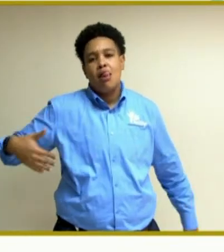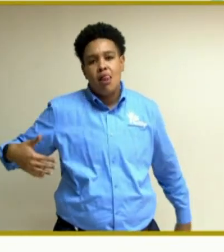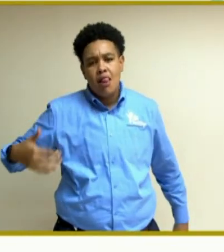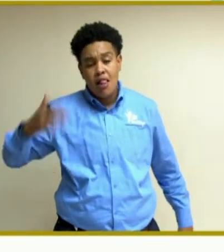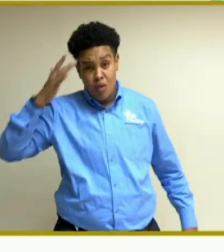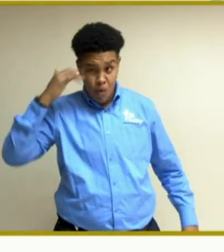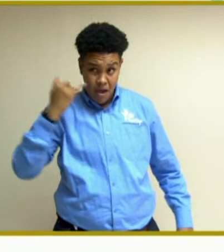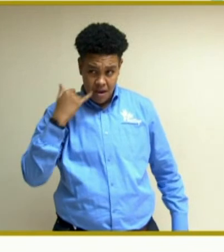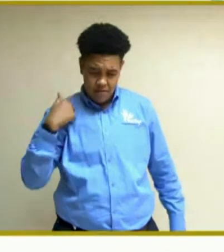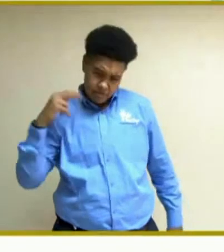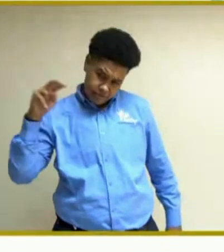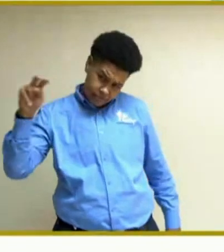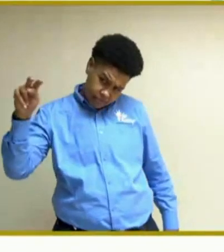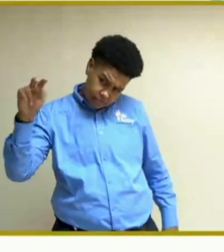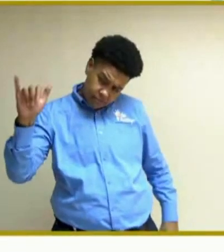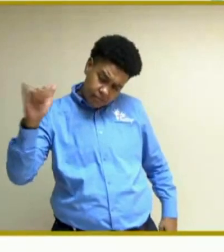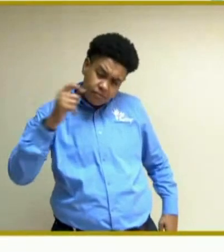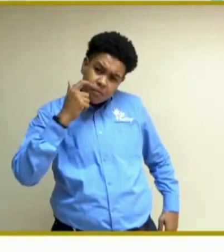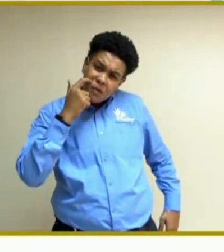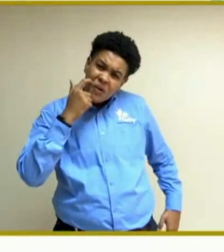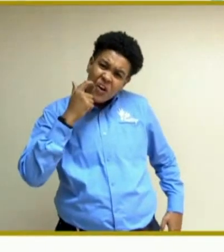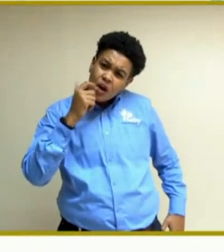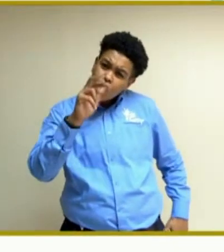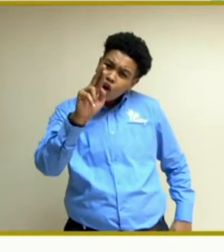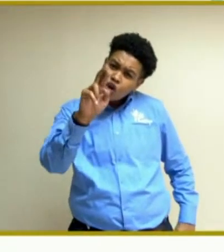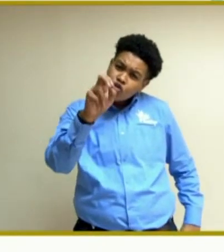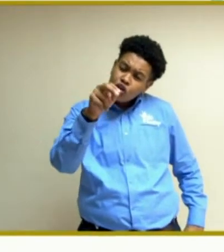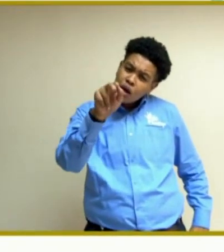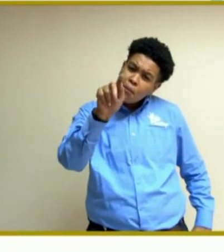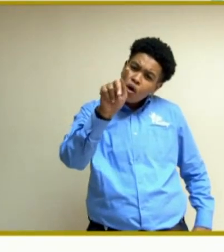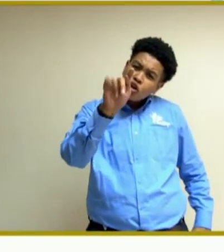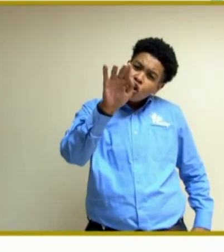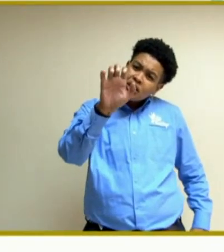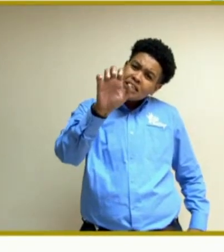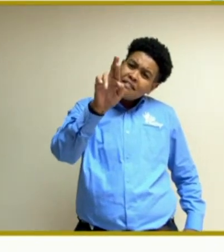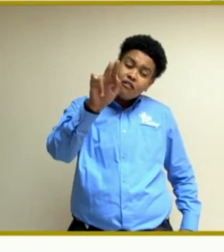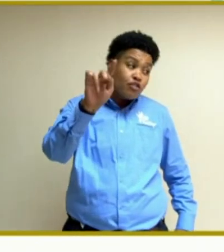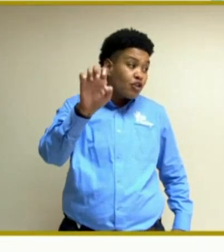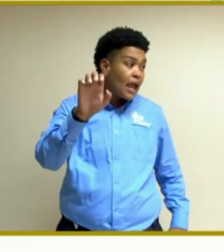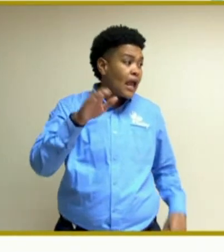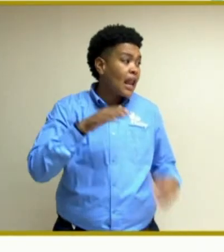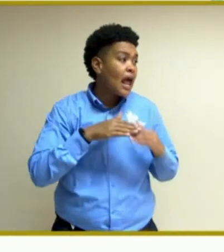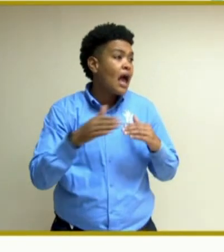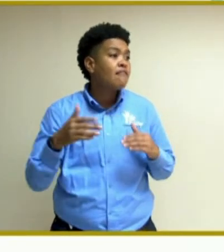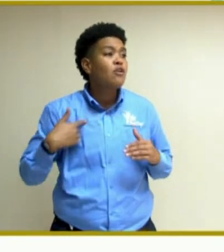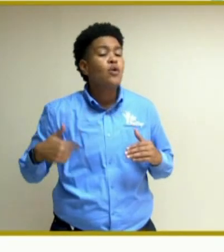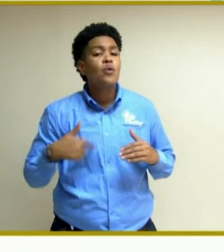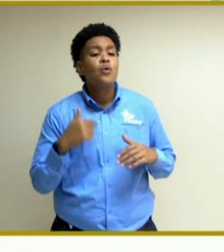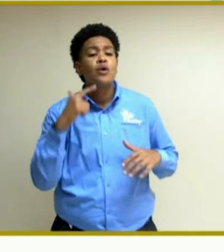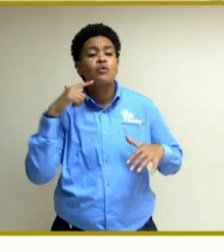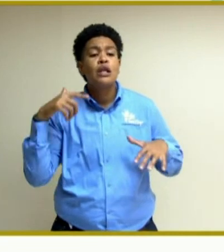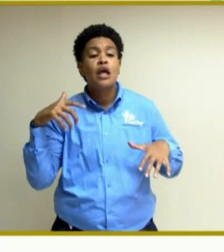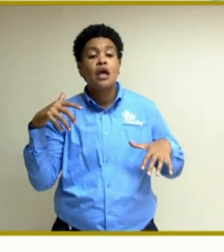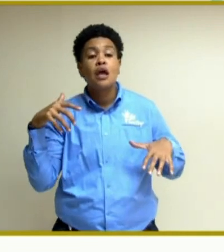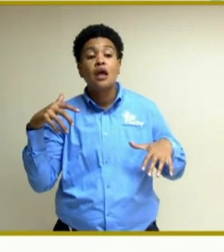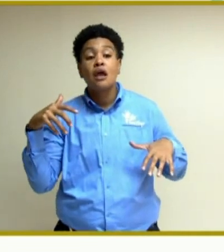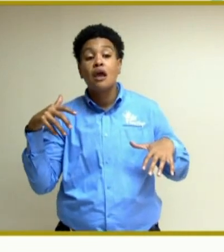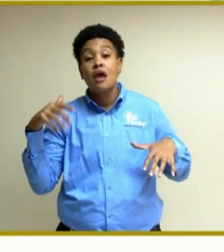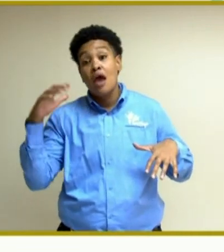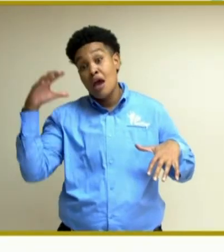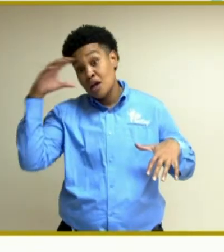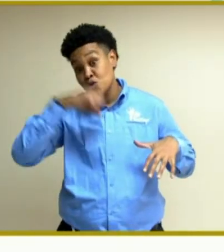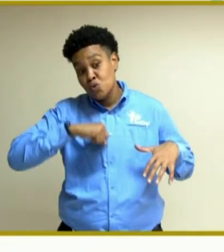we note the reproductive rate after we assume has been the